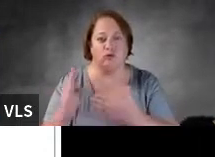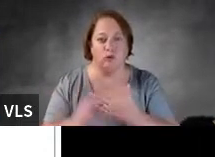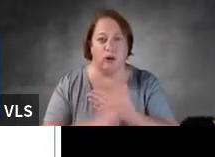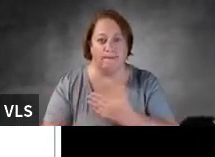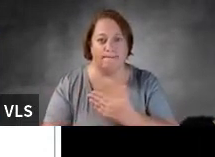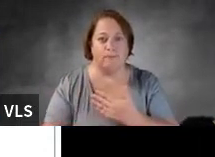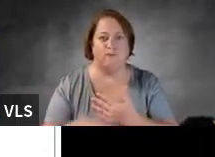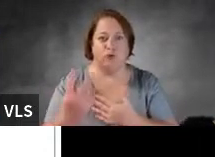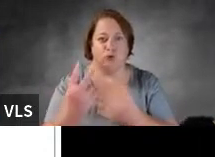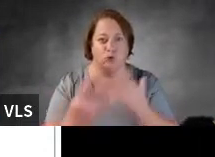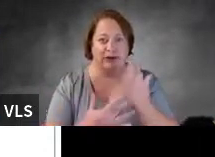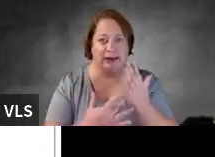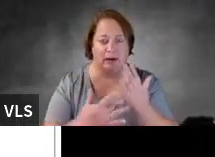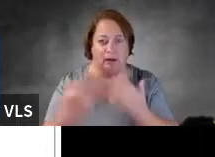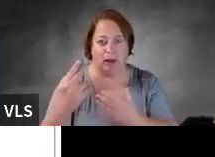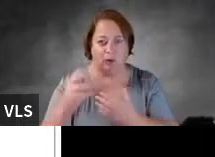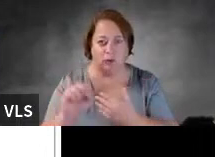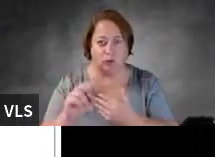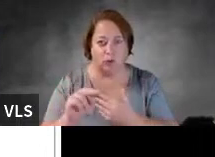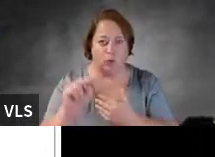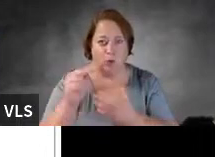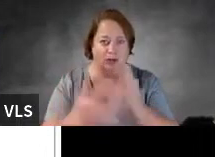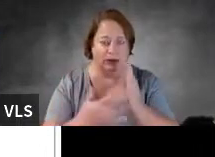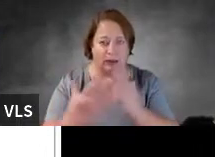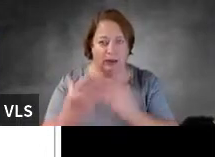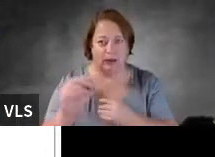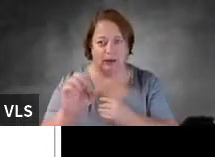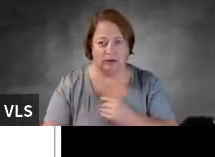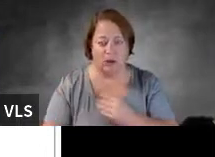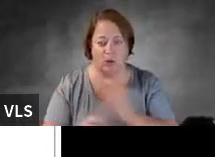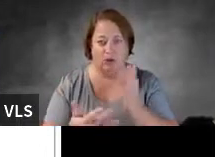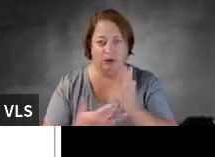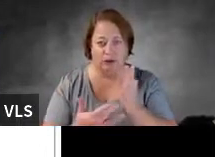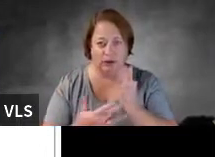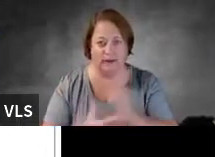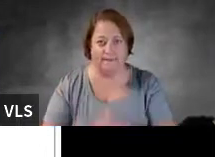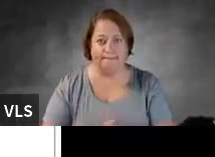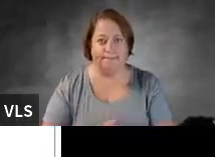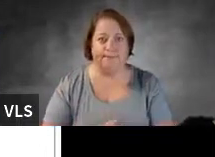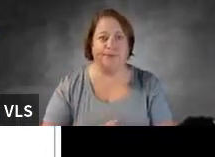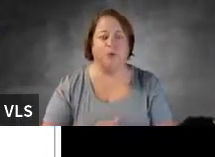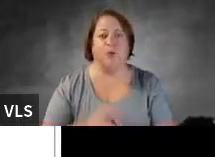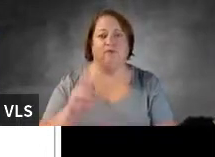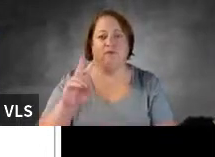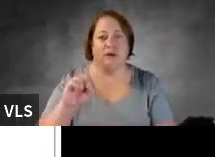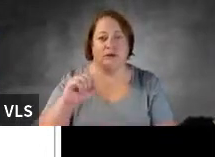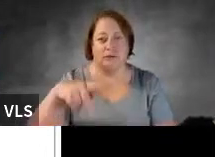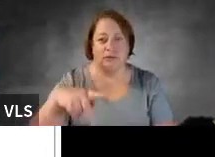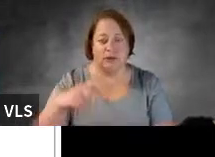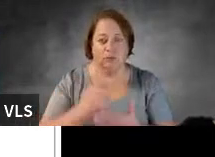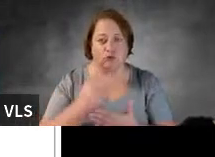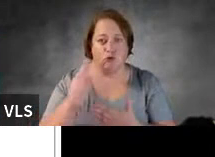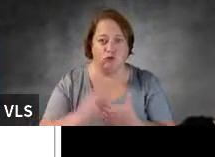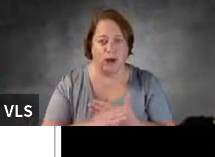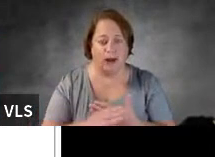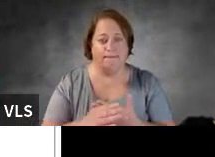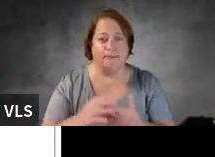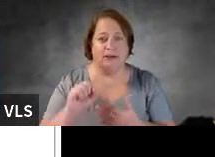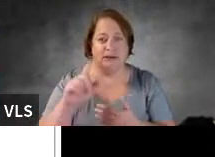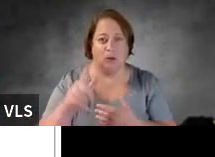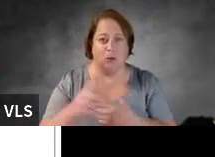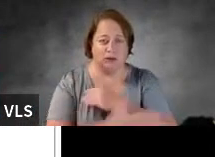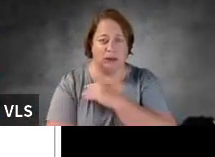2 technical high schools, North Technical and South Technical High School. We have our vocational skills program that is throughout St. Louis